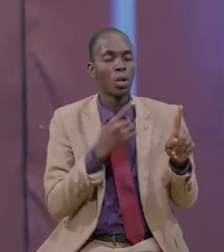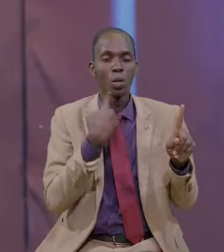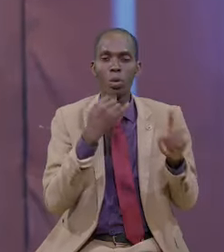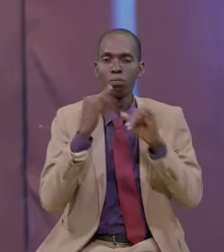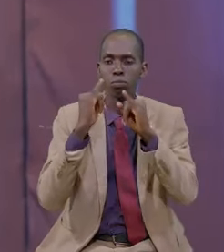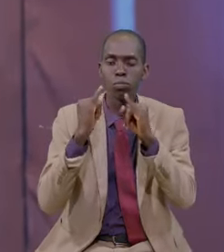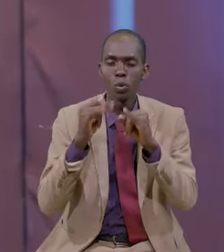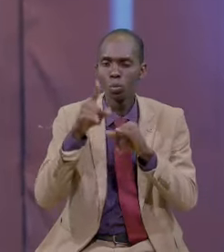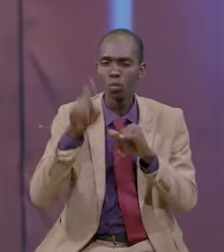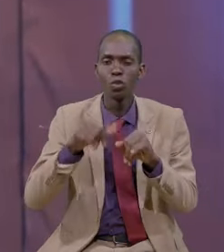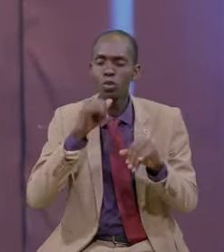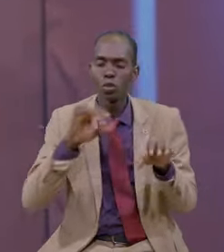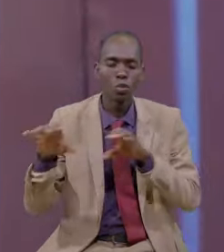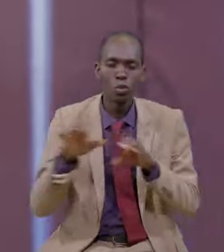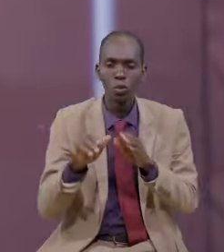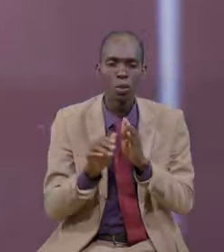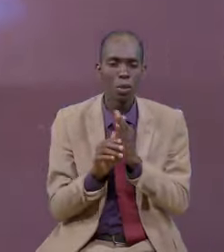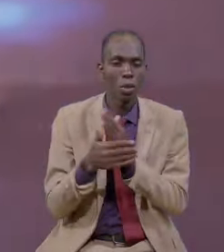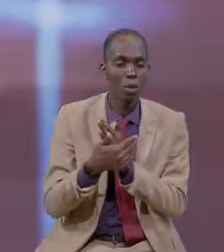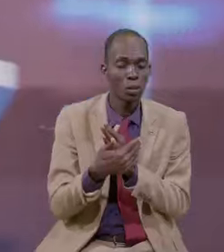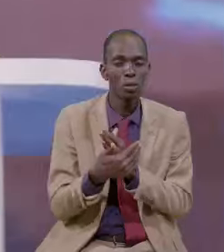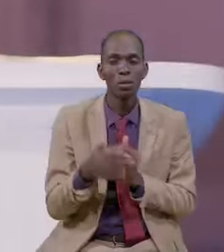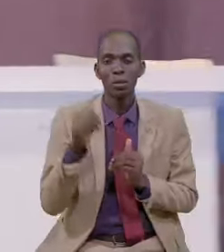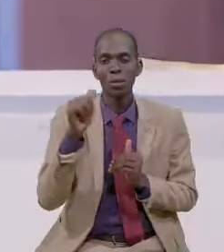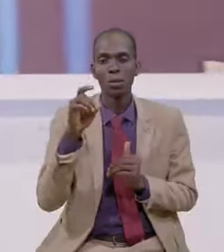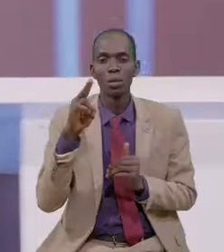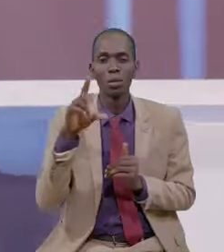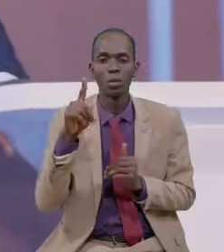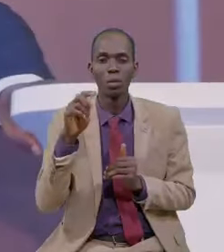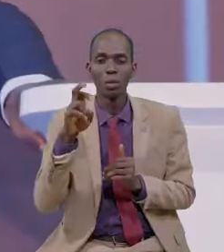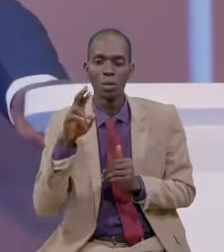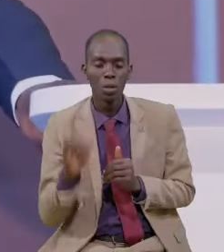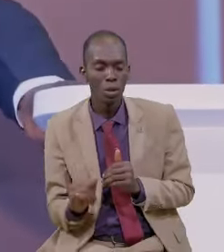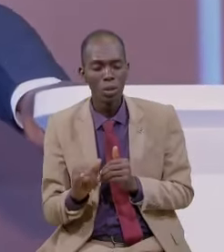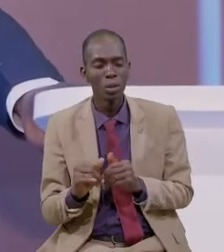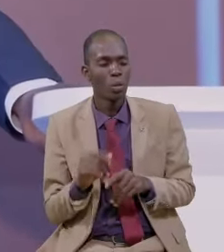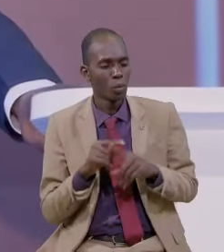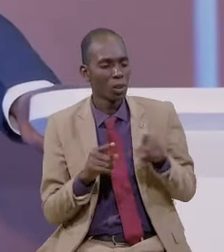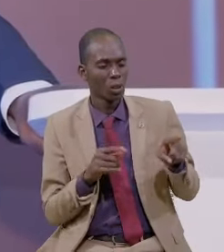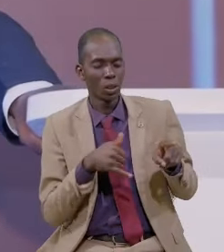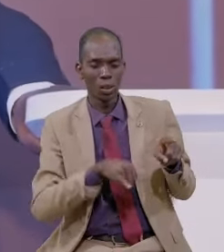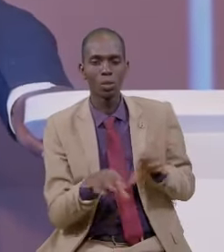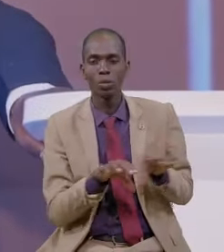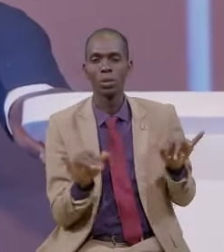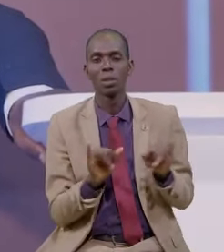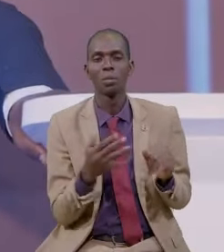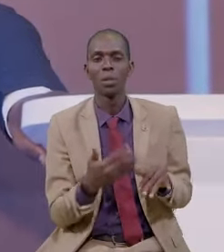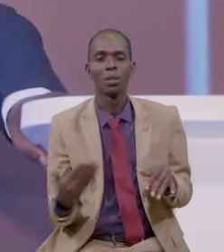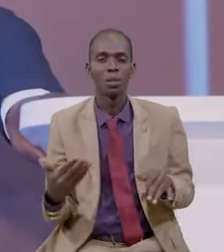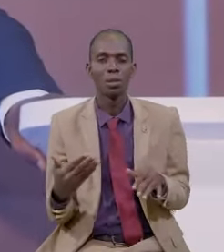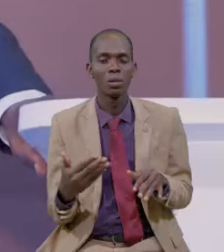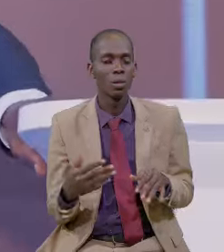commit adultery? A person that disciplines church members, you did